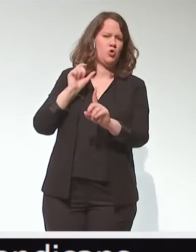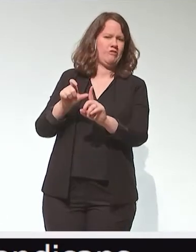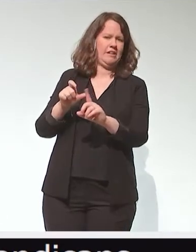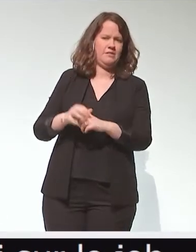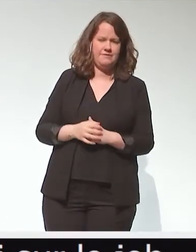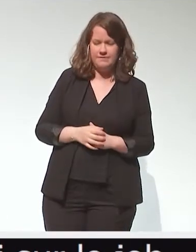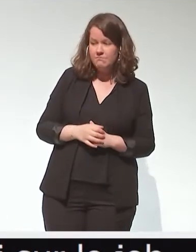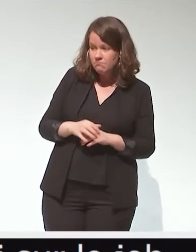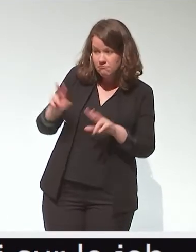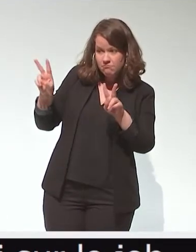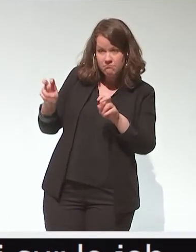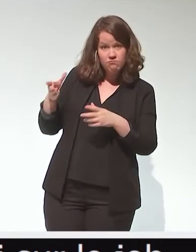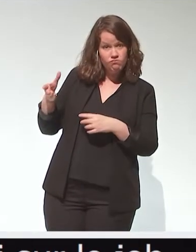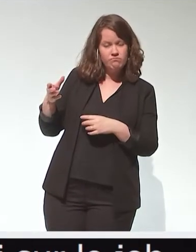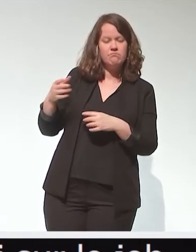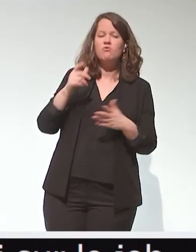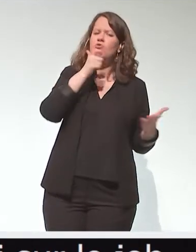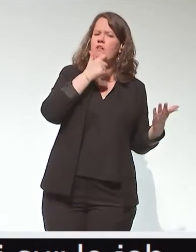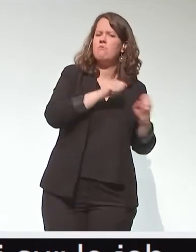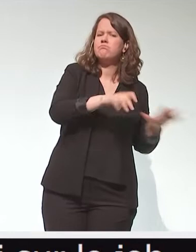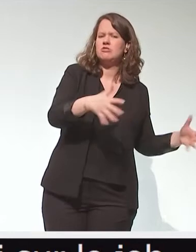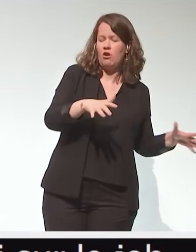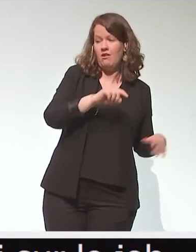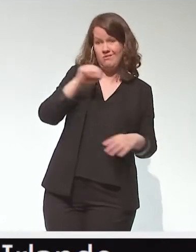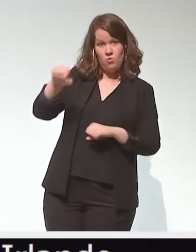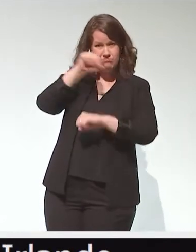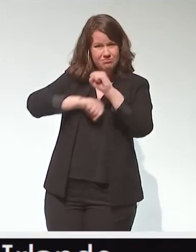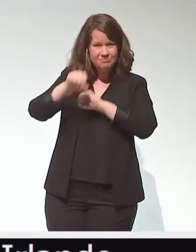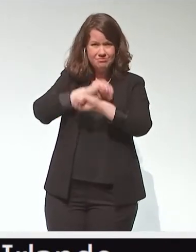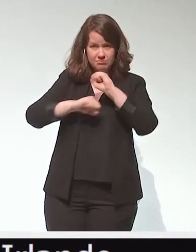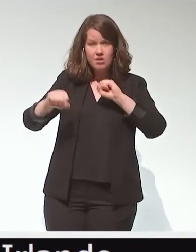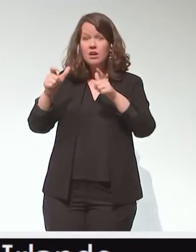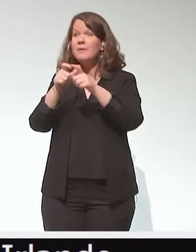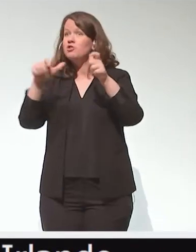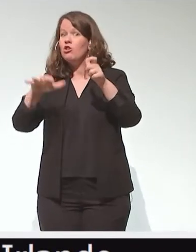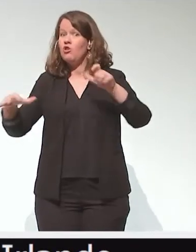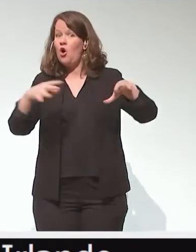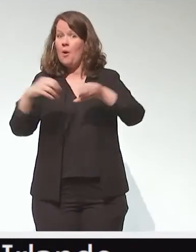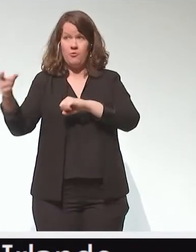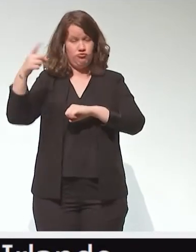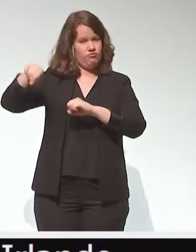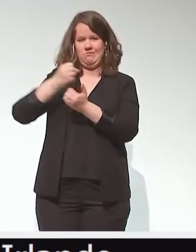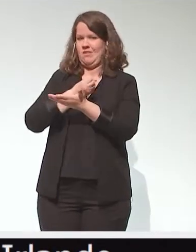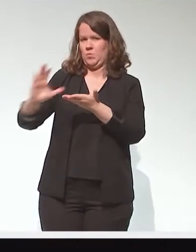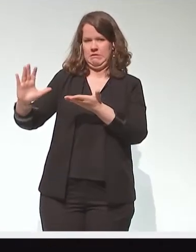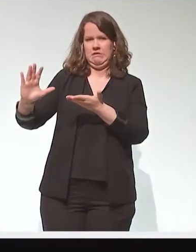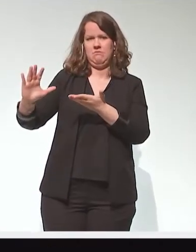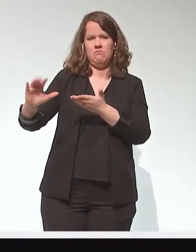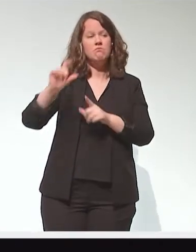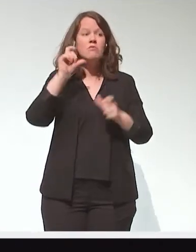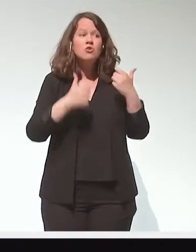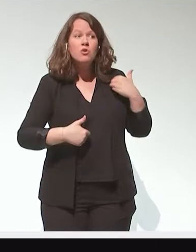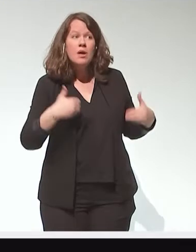of the long-standing structures, whether in your country and ours. We developed schemes, platforms